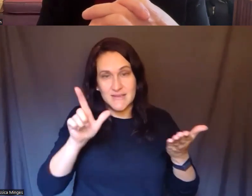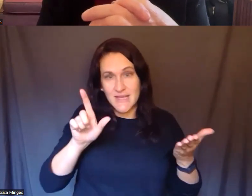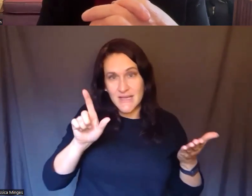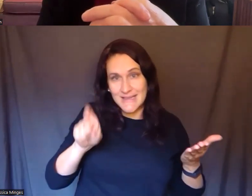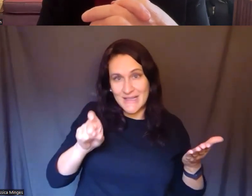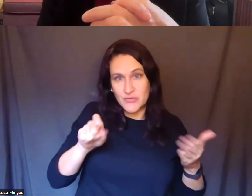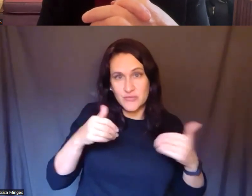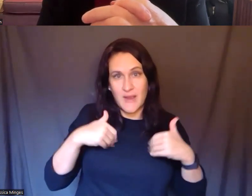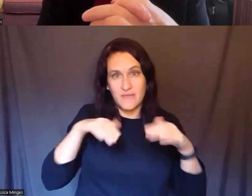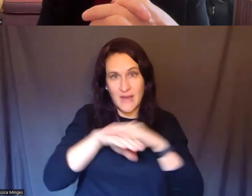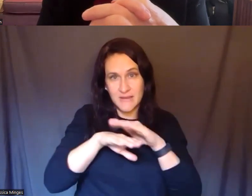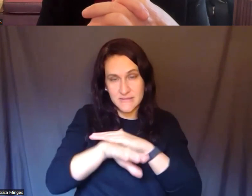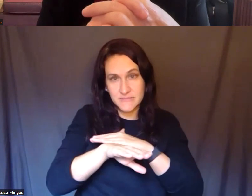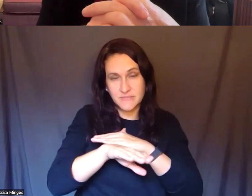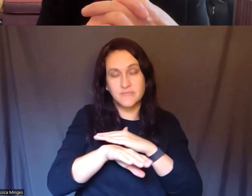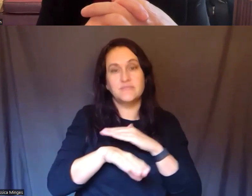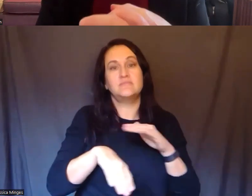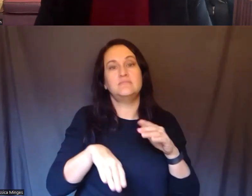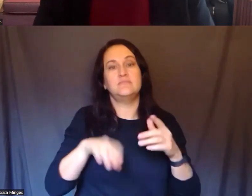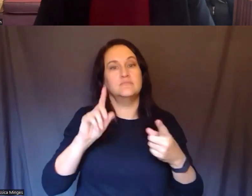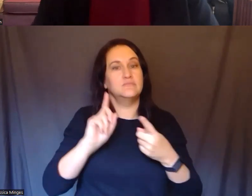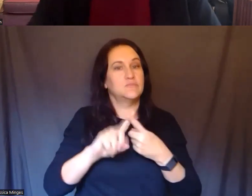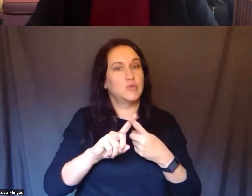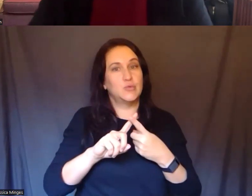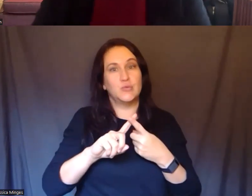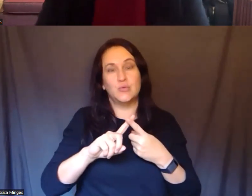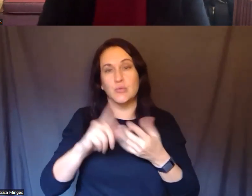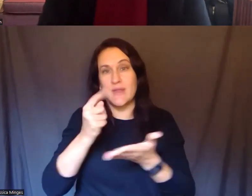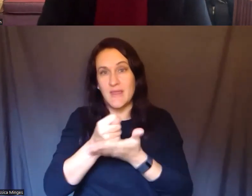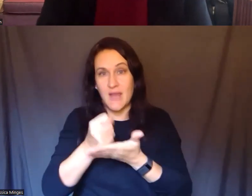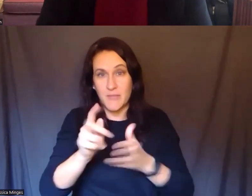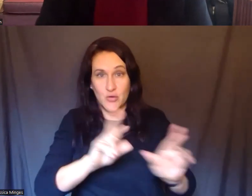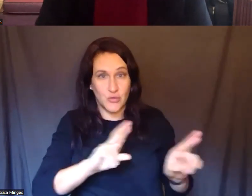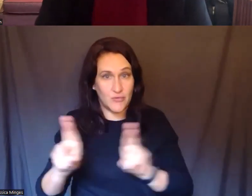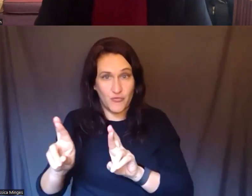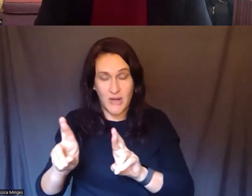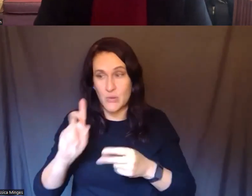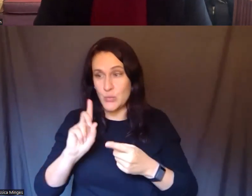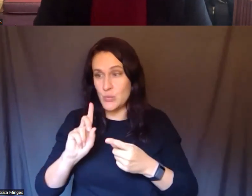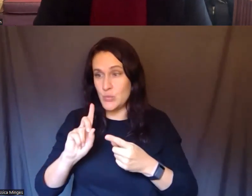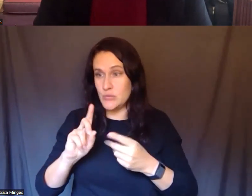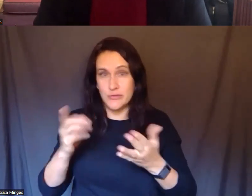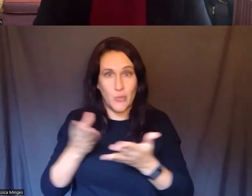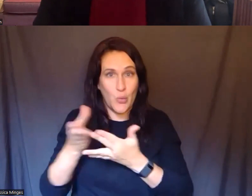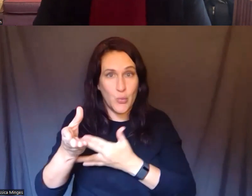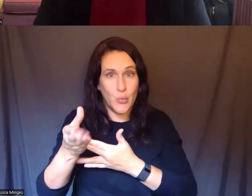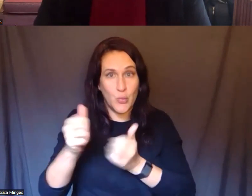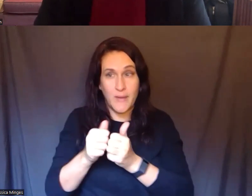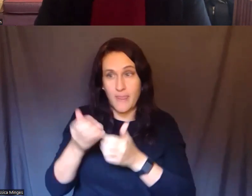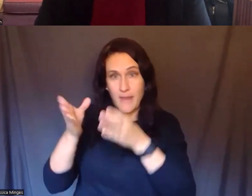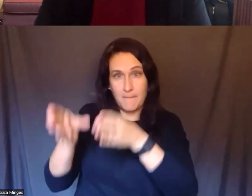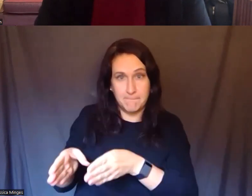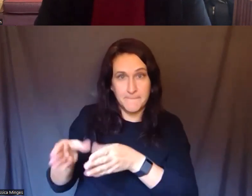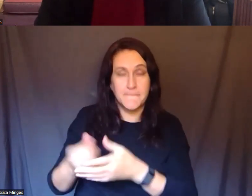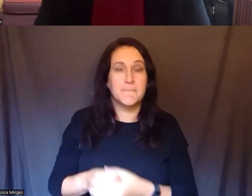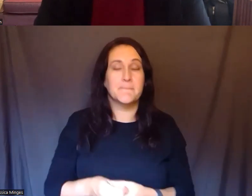have access to the therapy that you're getting ready to go through with them. So